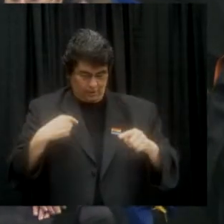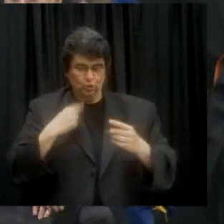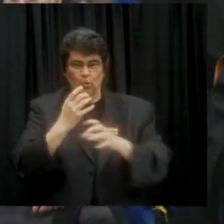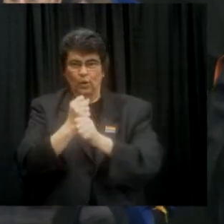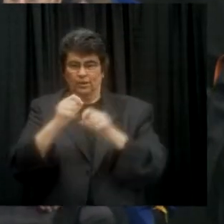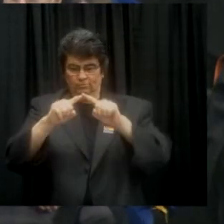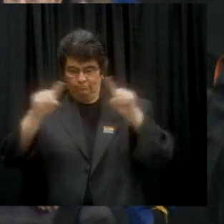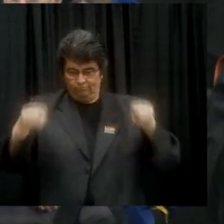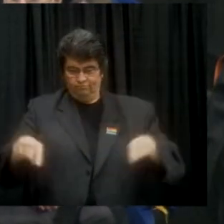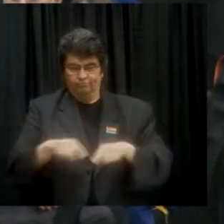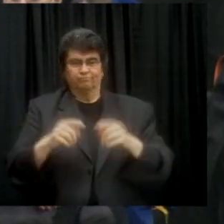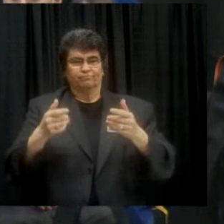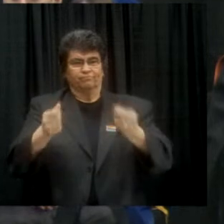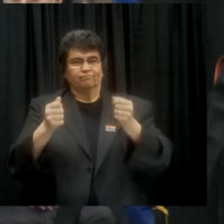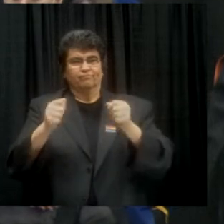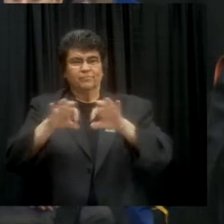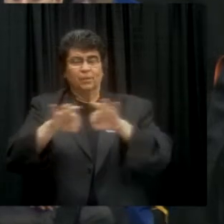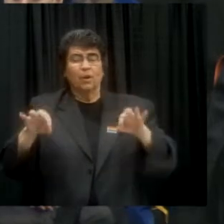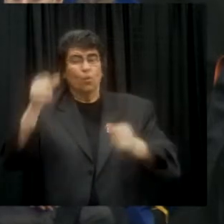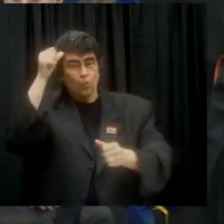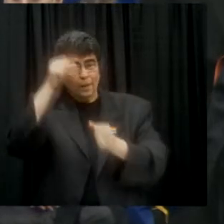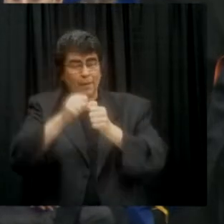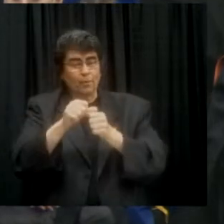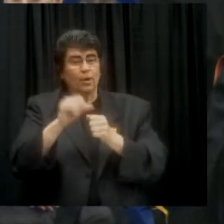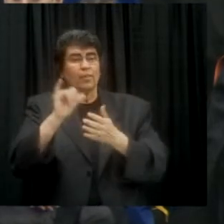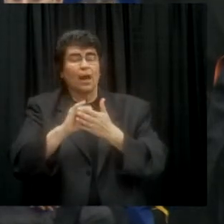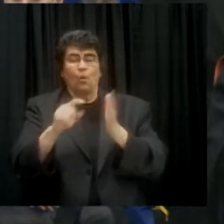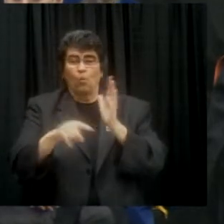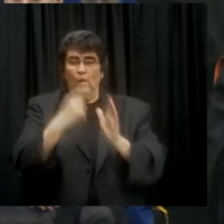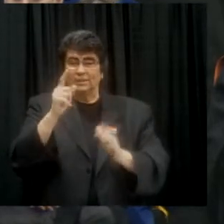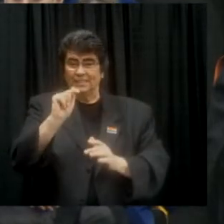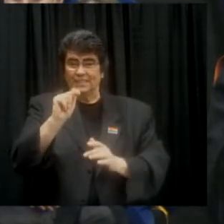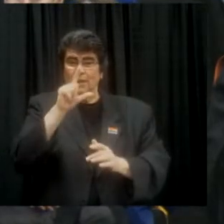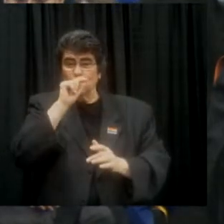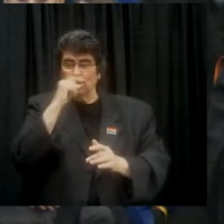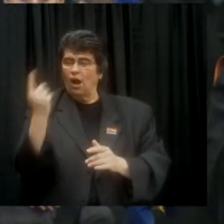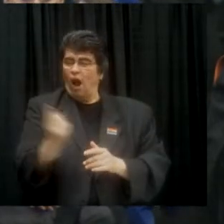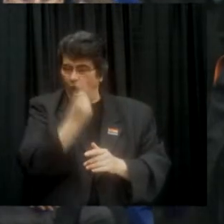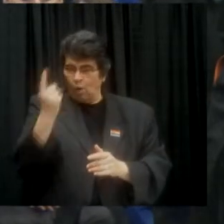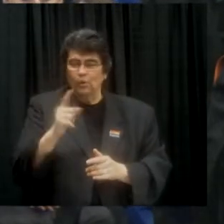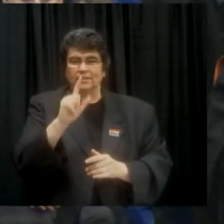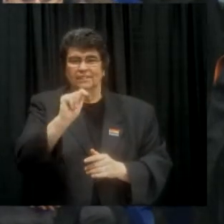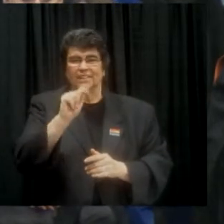diploma. If there's one thing you should remember, it's that once a T-bird, always a T-bird.